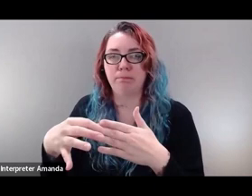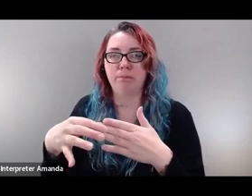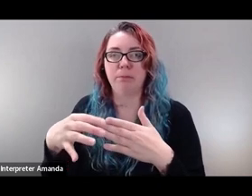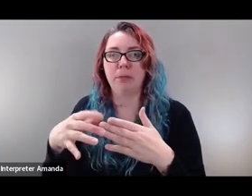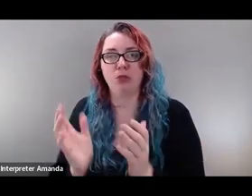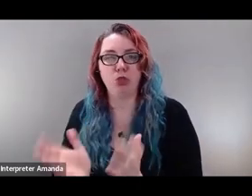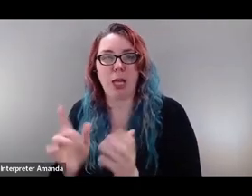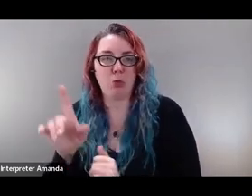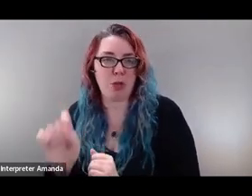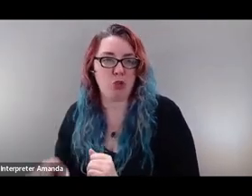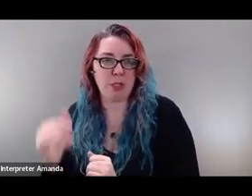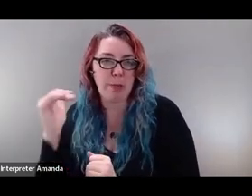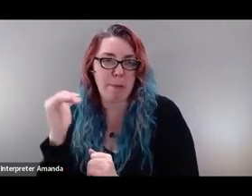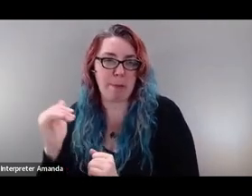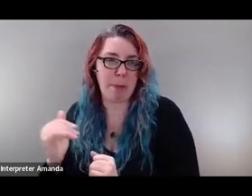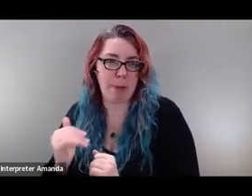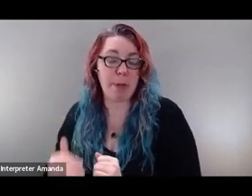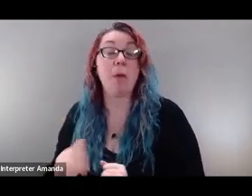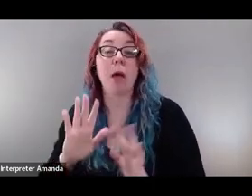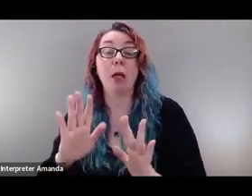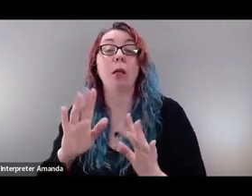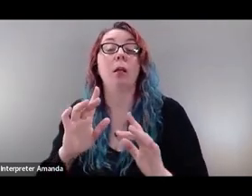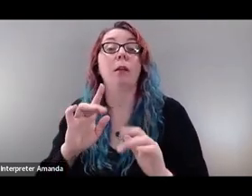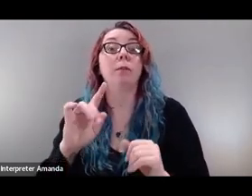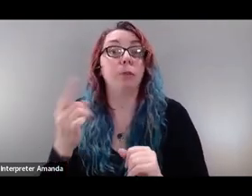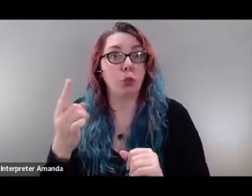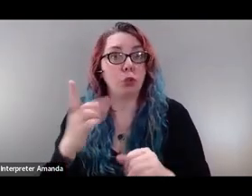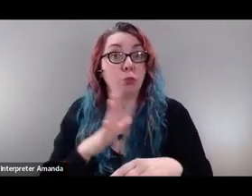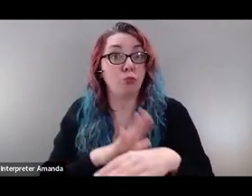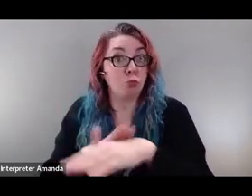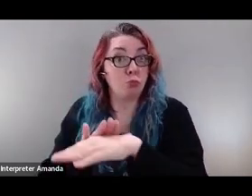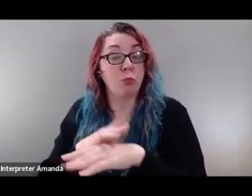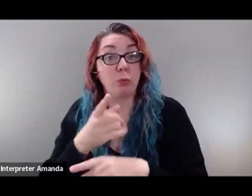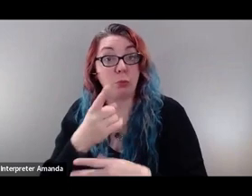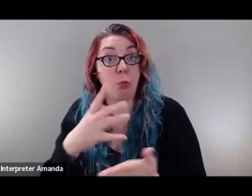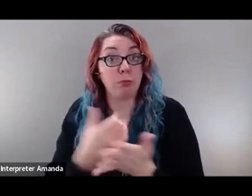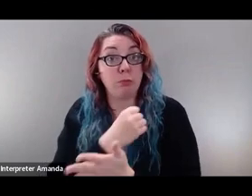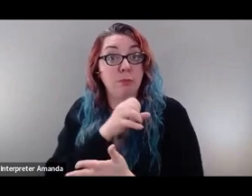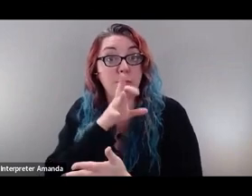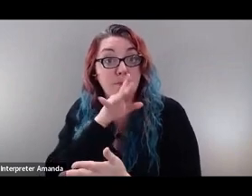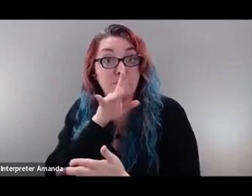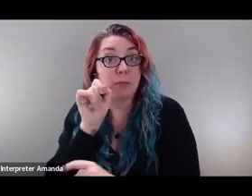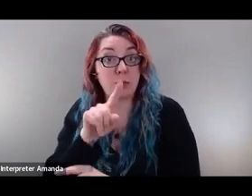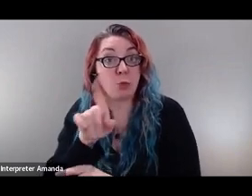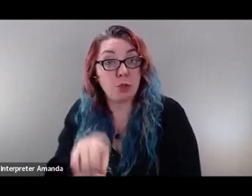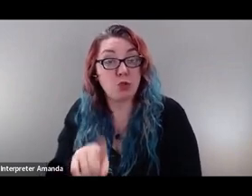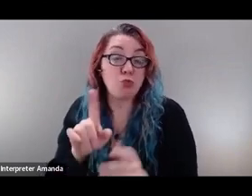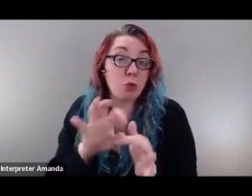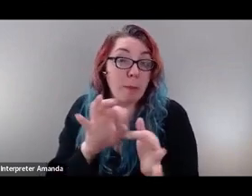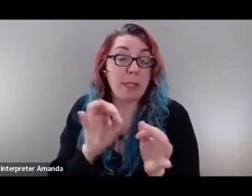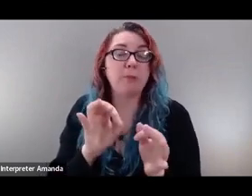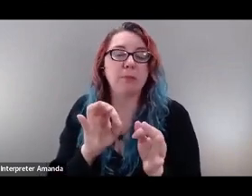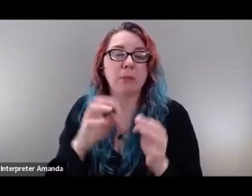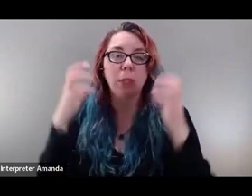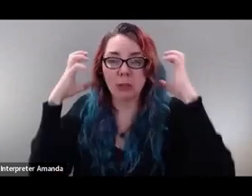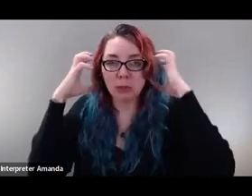But before, I'd like to remind everyone that you need headphones and a microphone to speak. So, and this is for the safety of